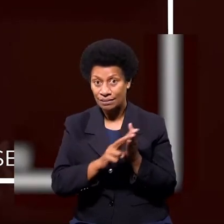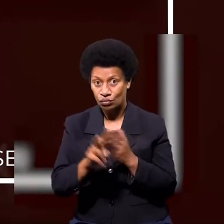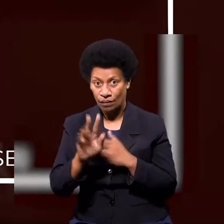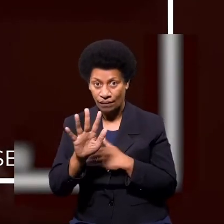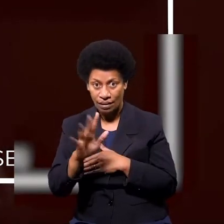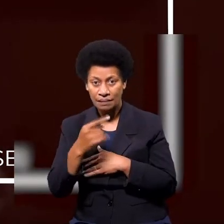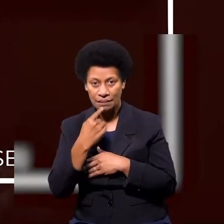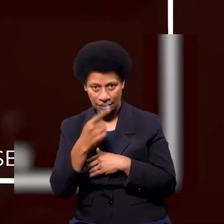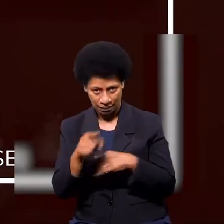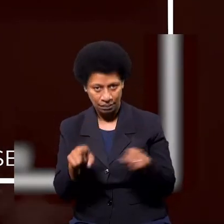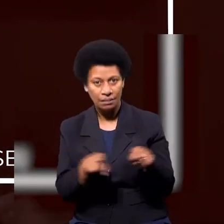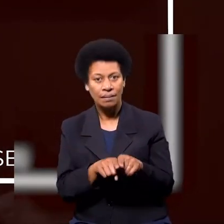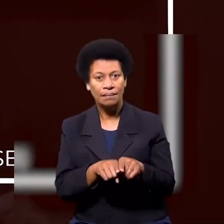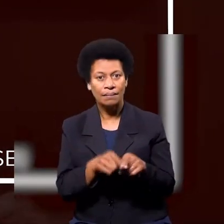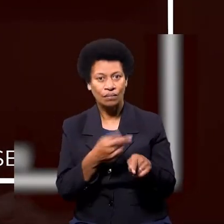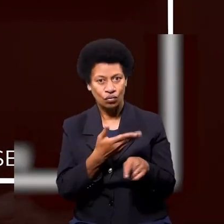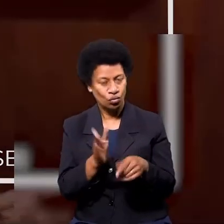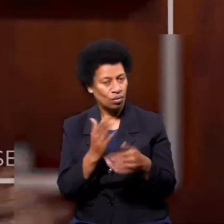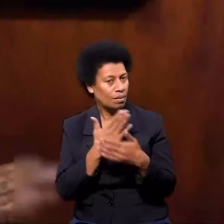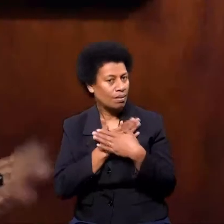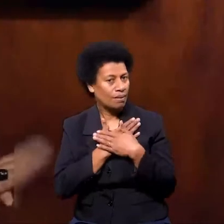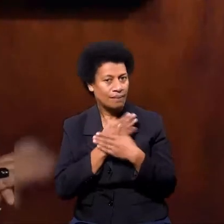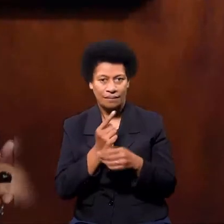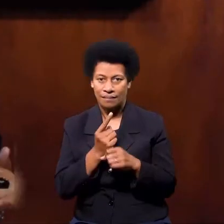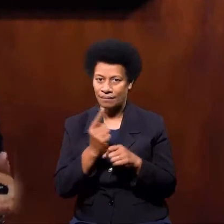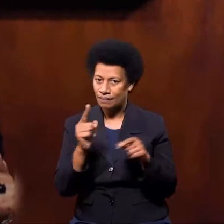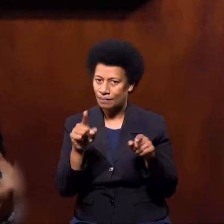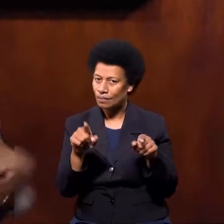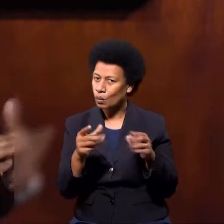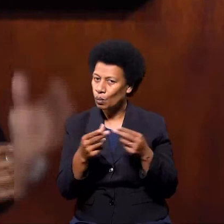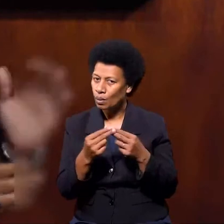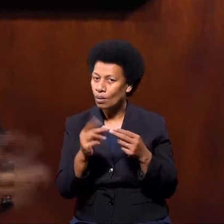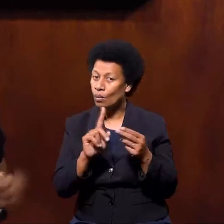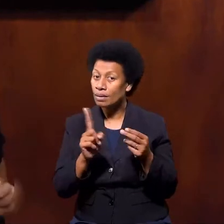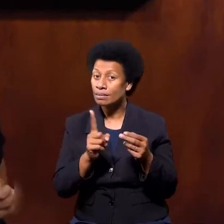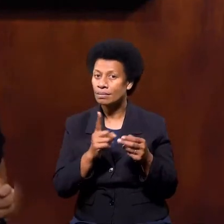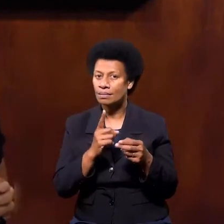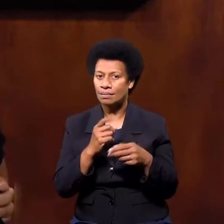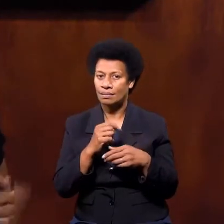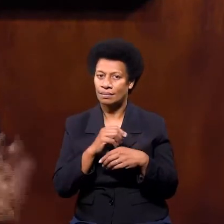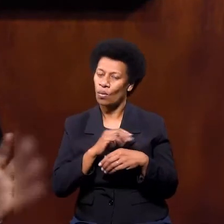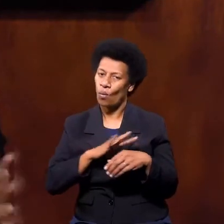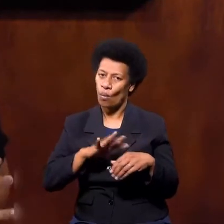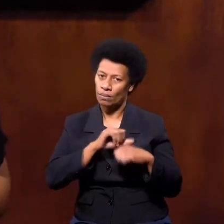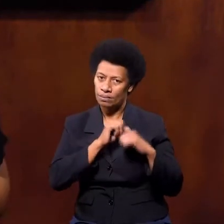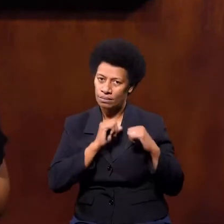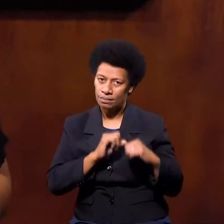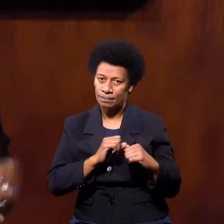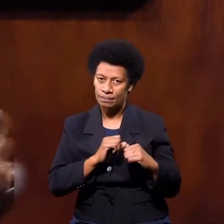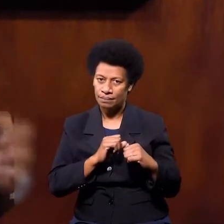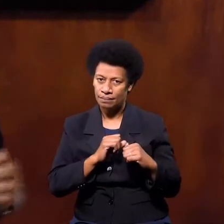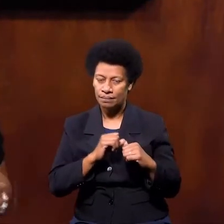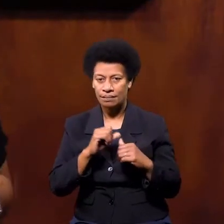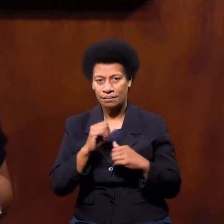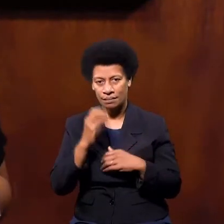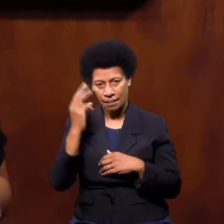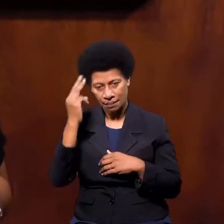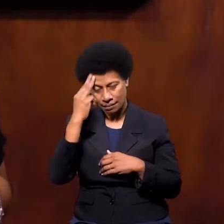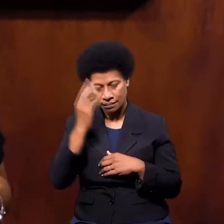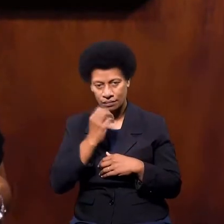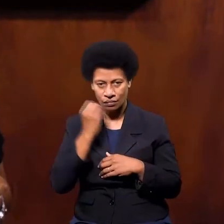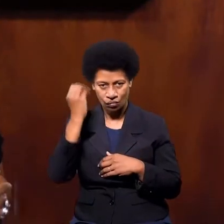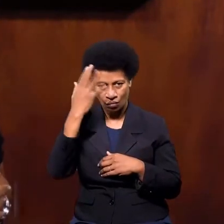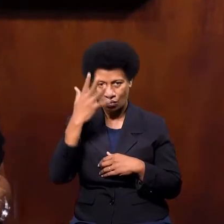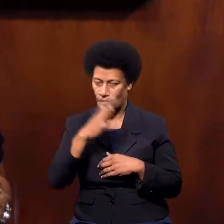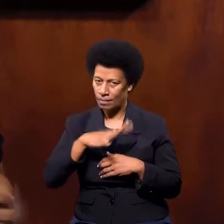all your soul, and with all your strength." Okay? Mm-hmm. So Jesus, as we see from Matthew, regards the instruction